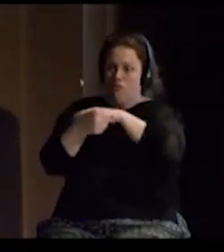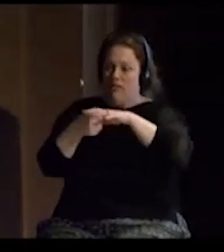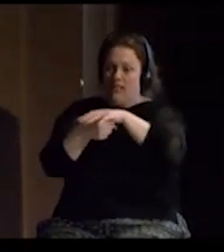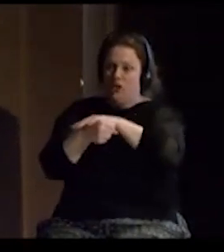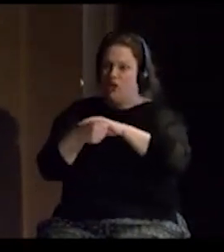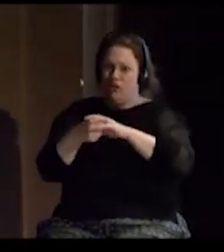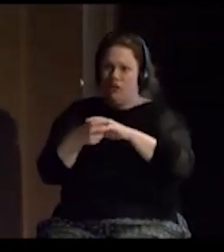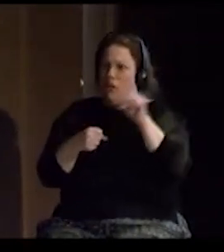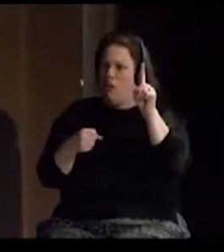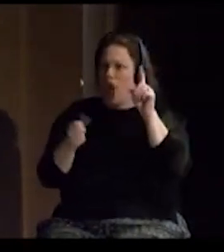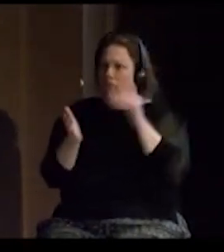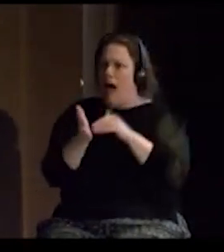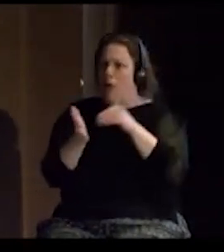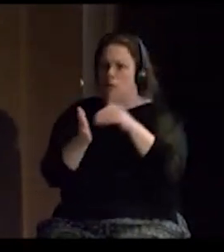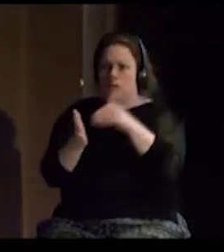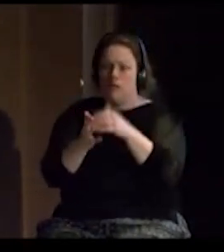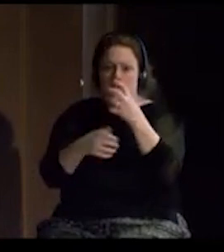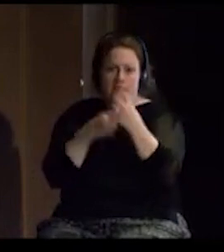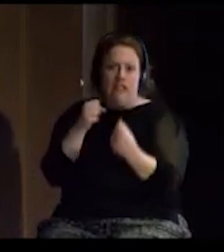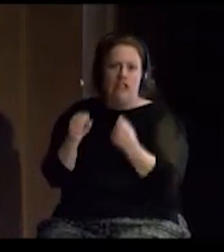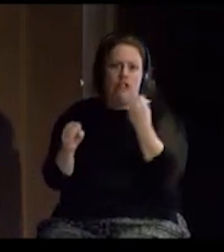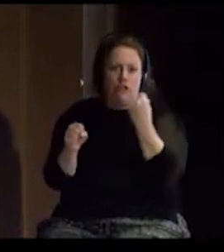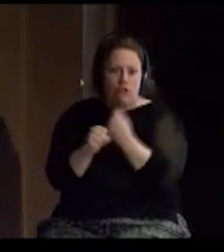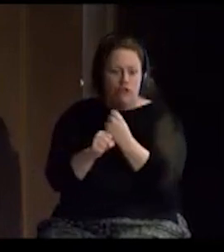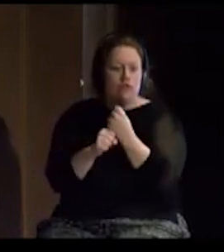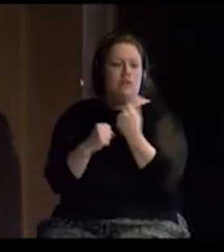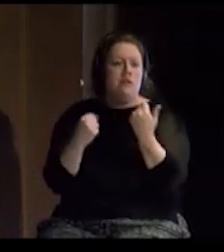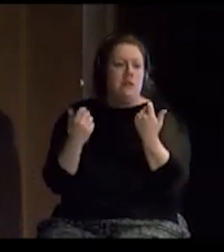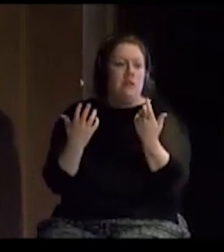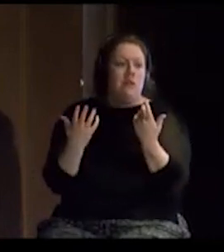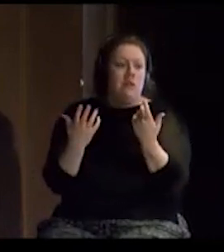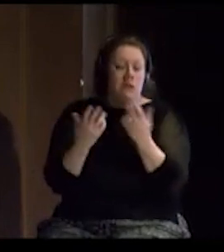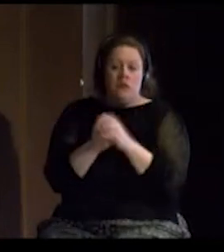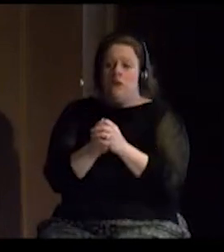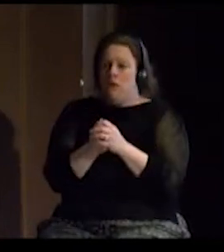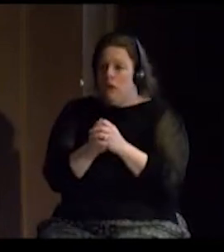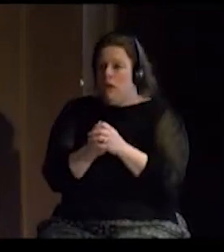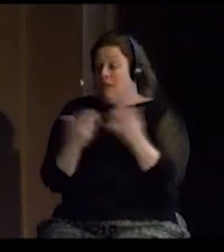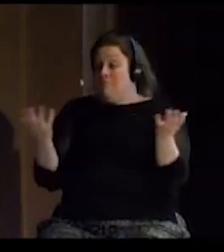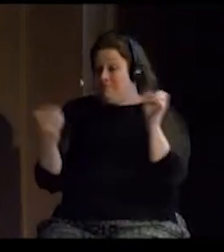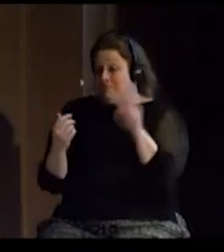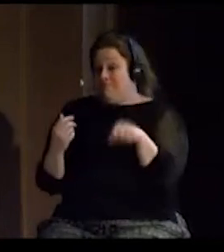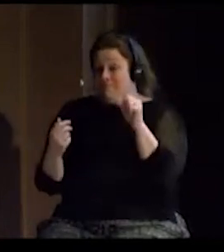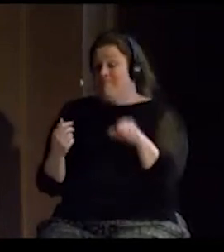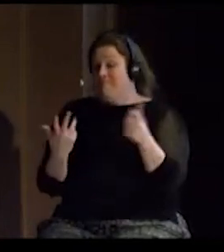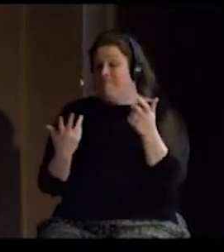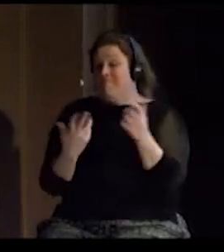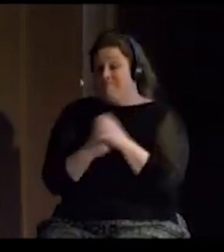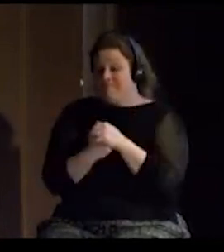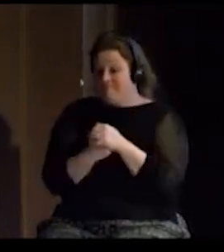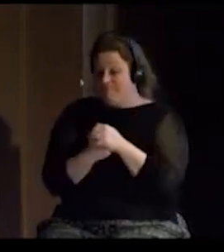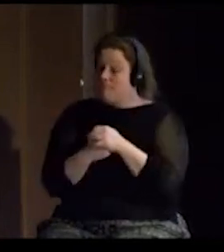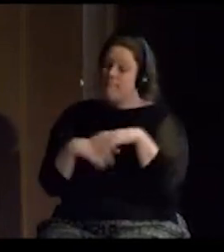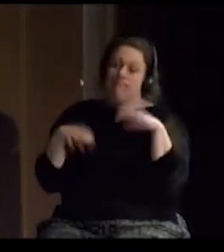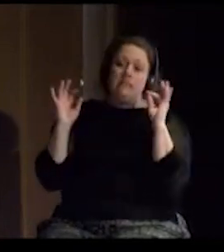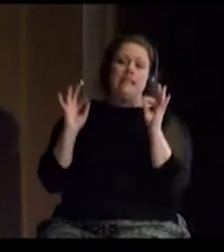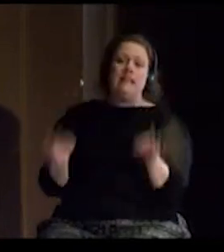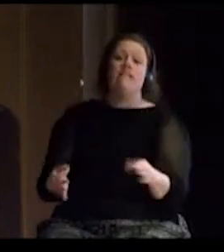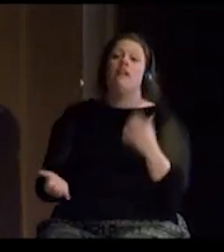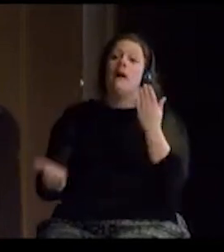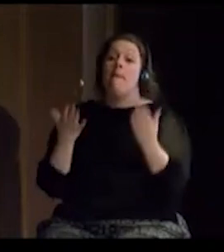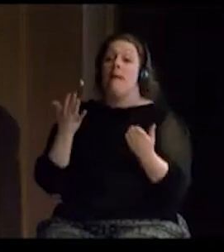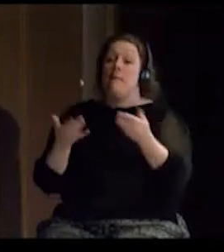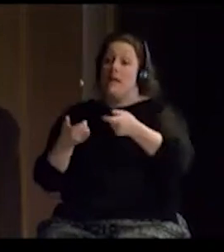span of thousands of years. And yeah, so definitely there may have